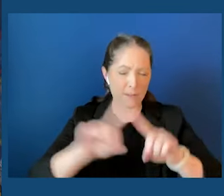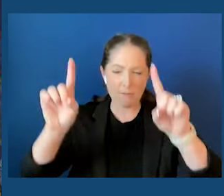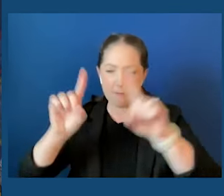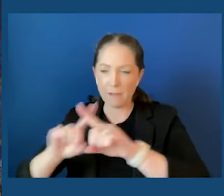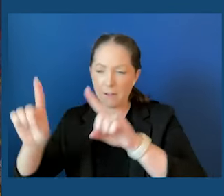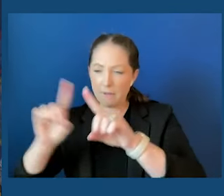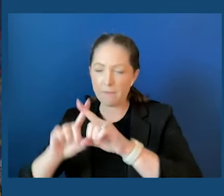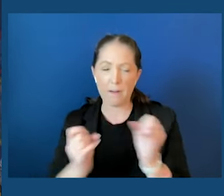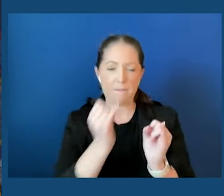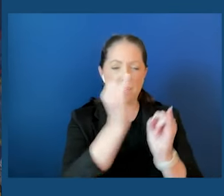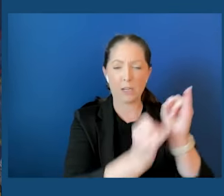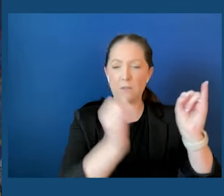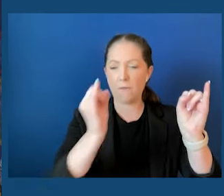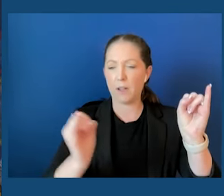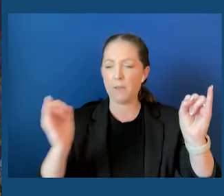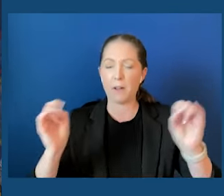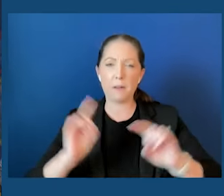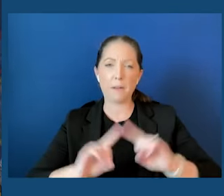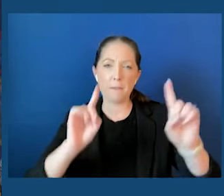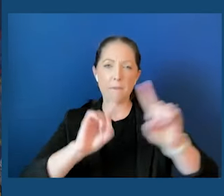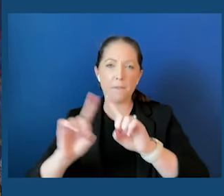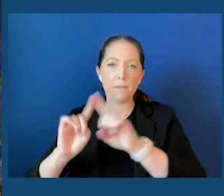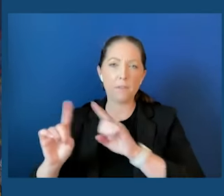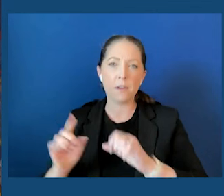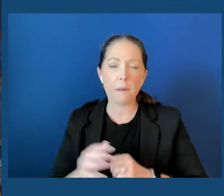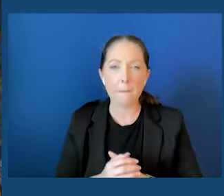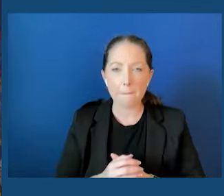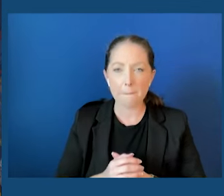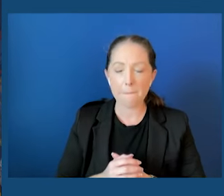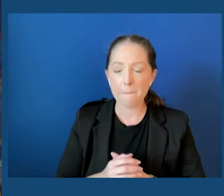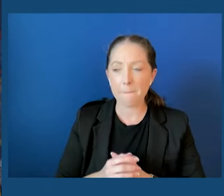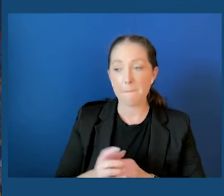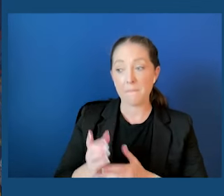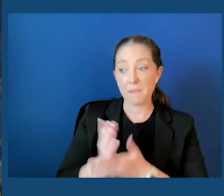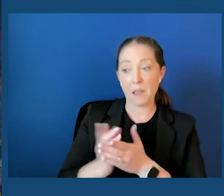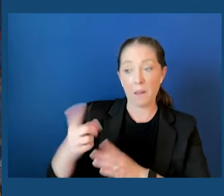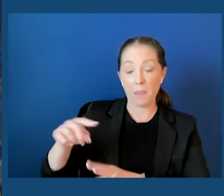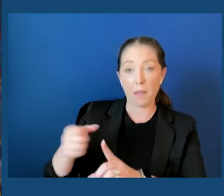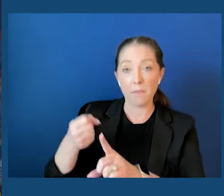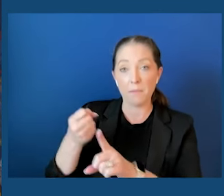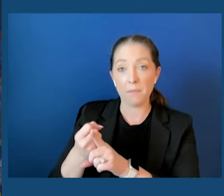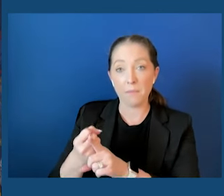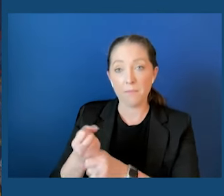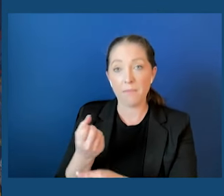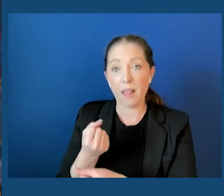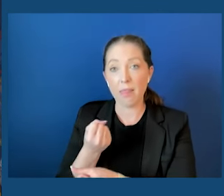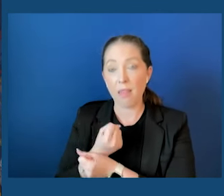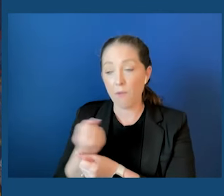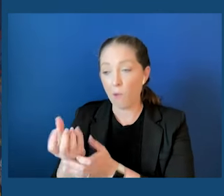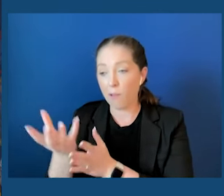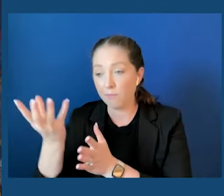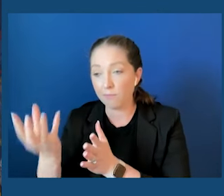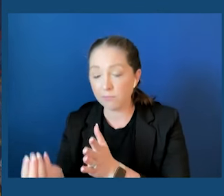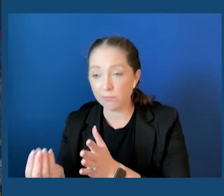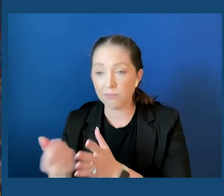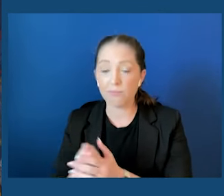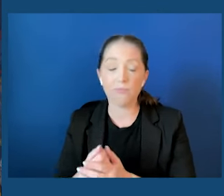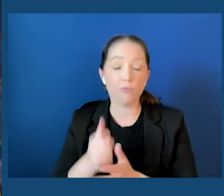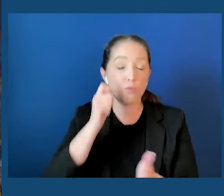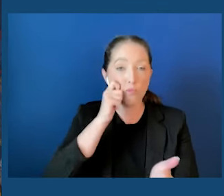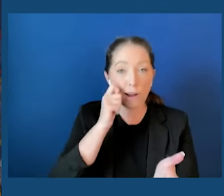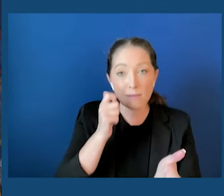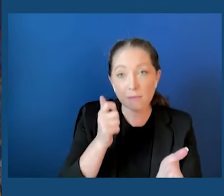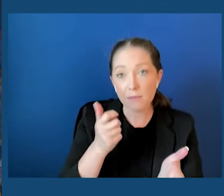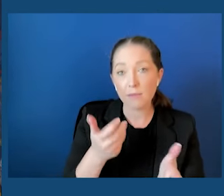individuality, some by the loss of a loved one, some by race, some by gender, some